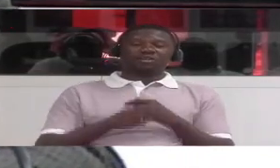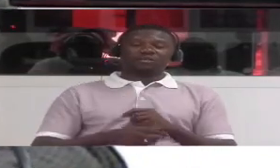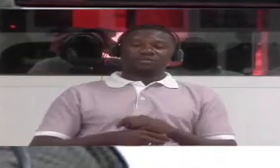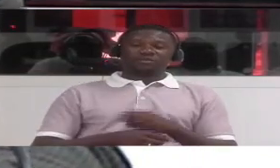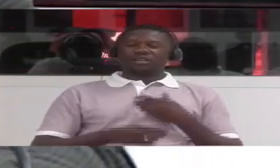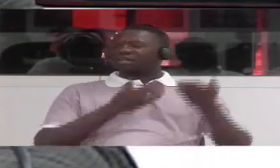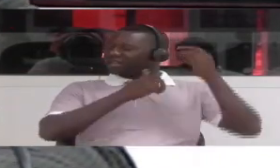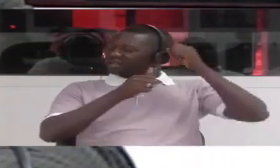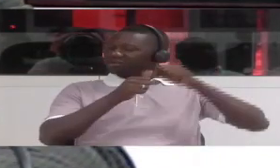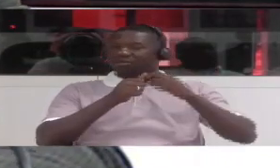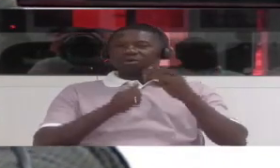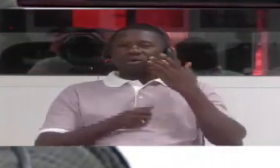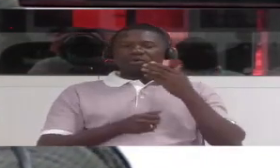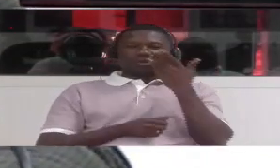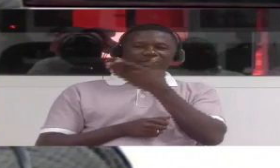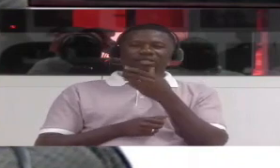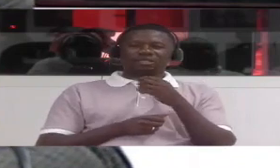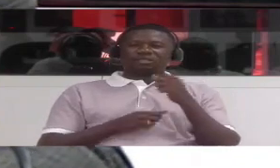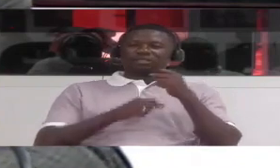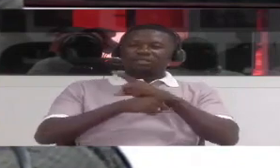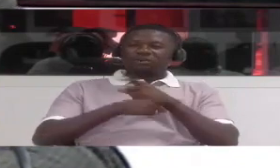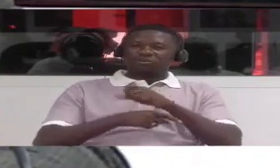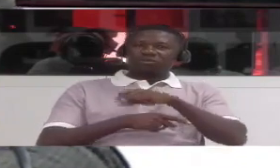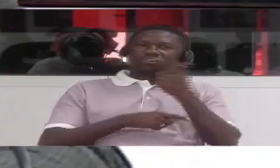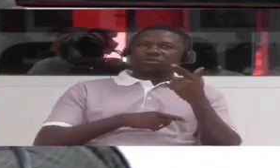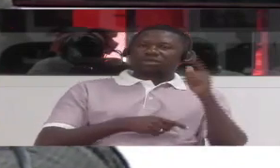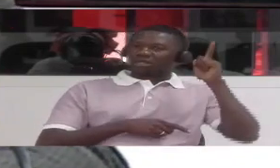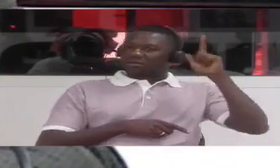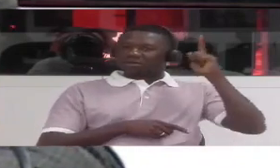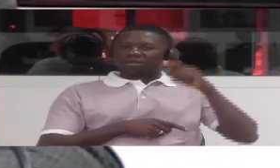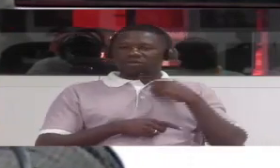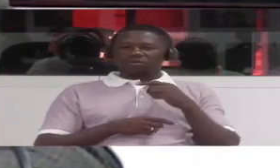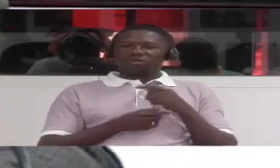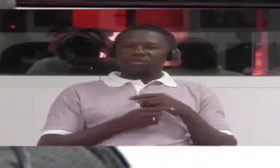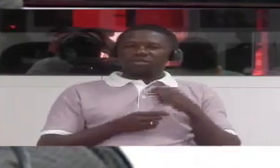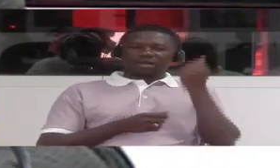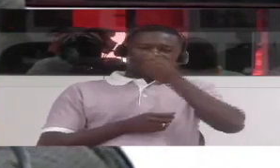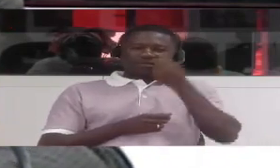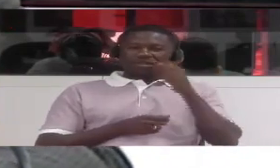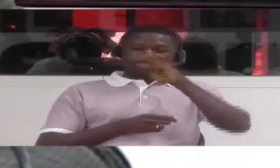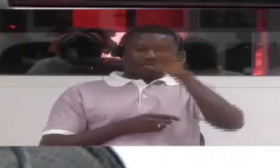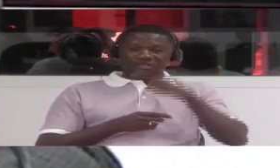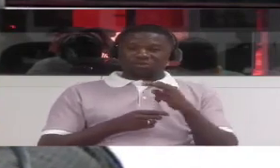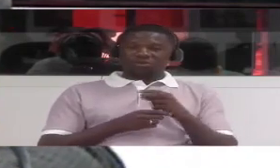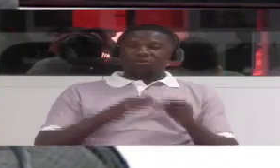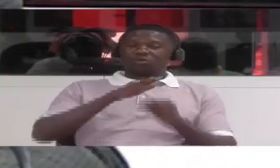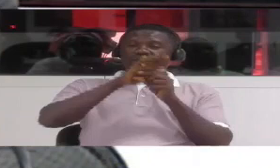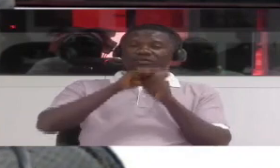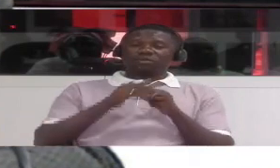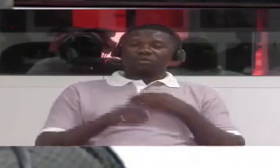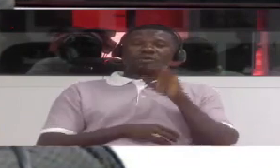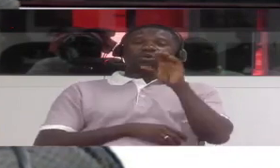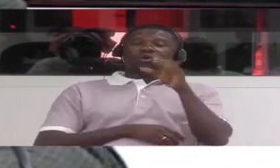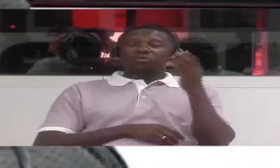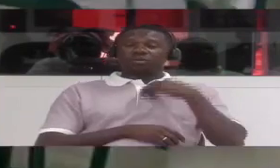Leone or Liberia. When we were at the stadium commentating, then it was African Nations qualifiers. He would call me. I would leave the commentary